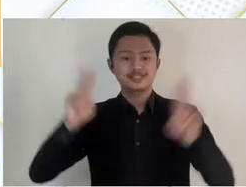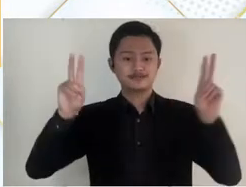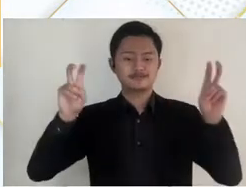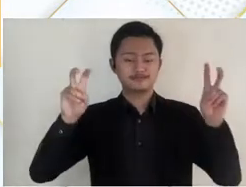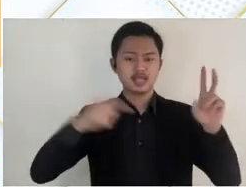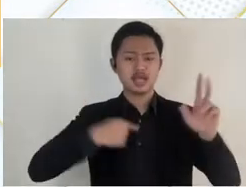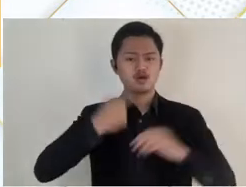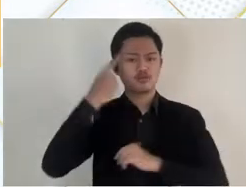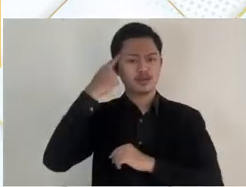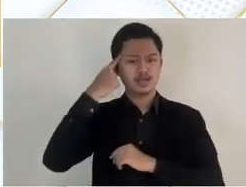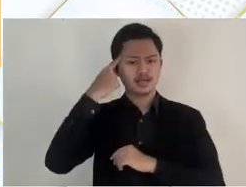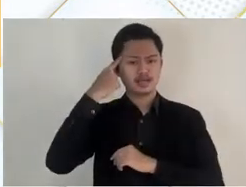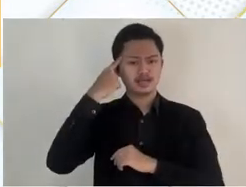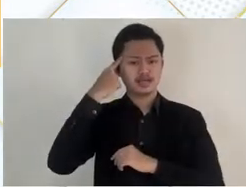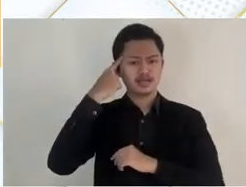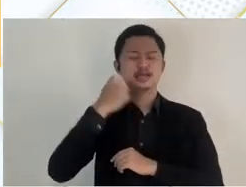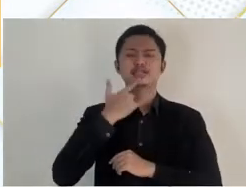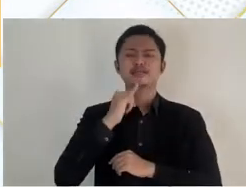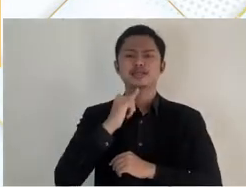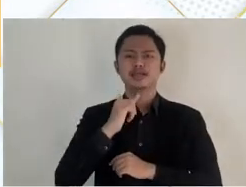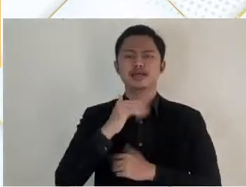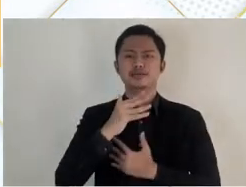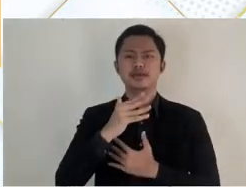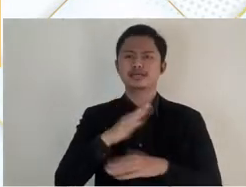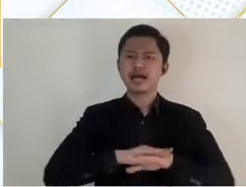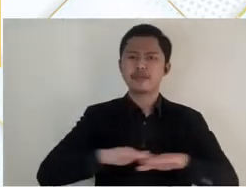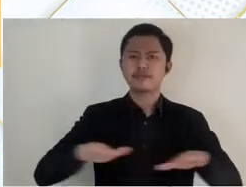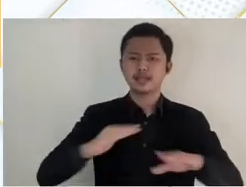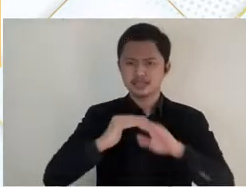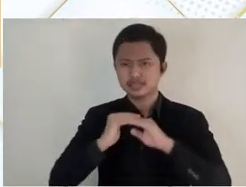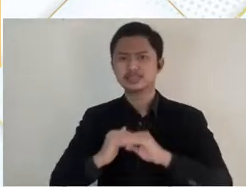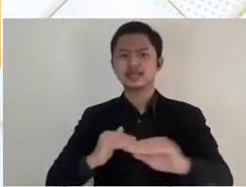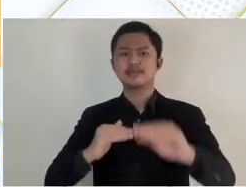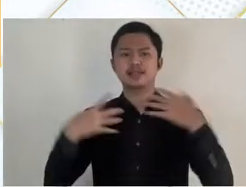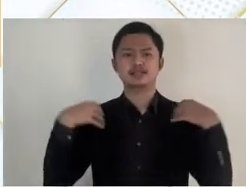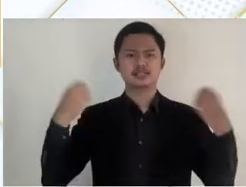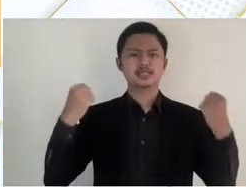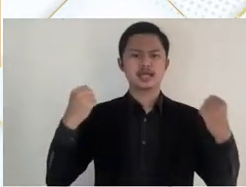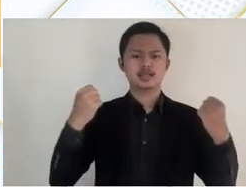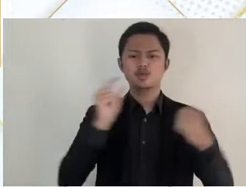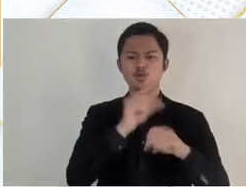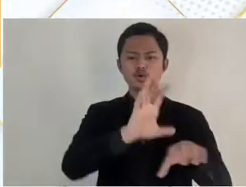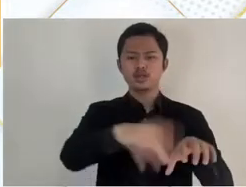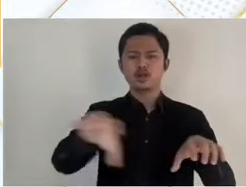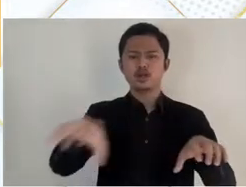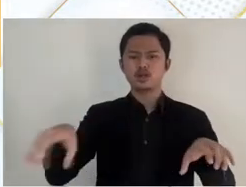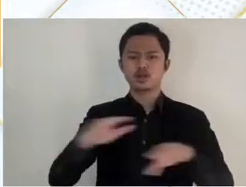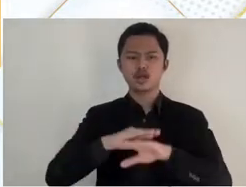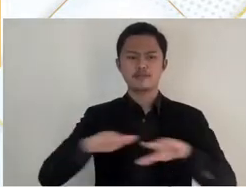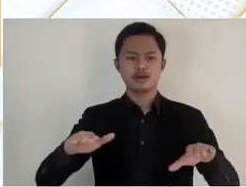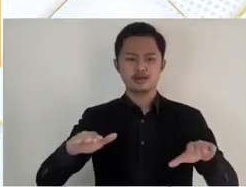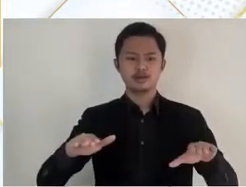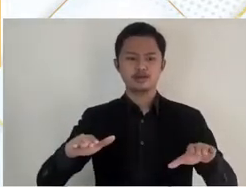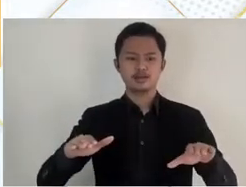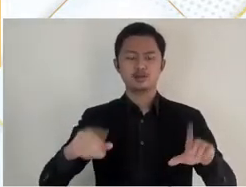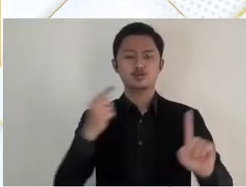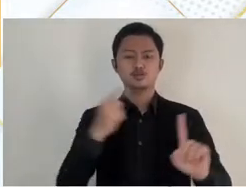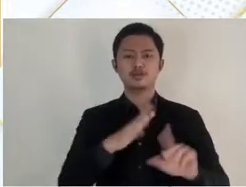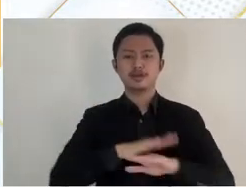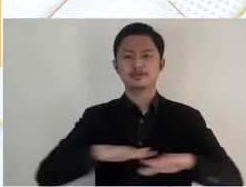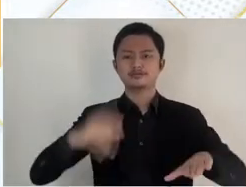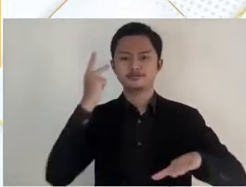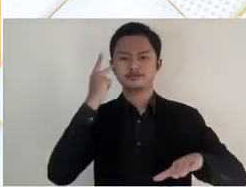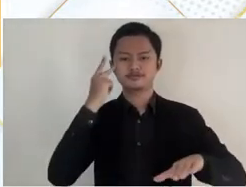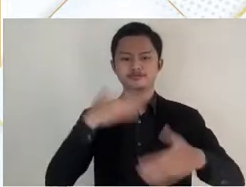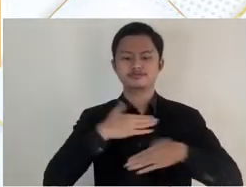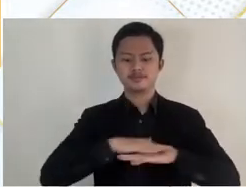a more robust, stable and healthy balance between security actors domestically makes for really effective peacekeepers overseas. And in